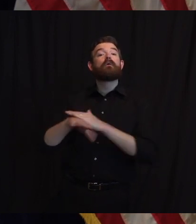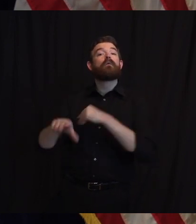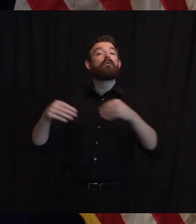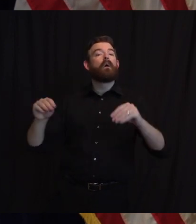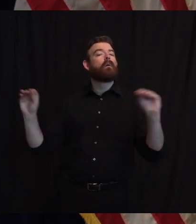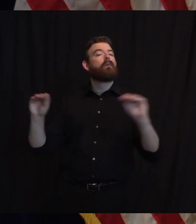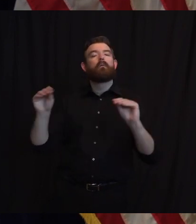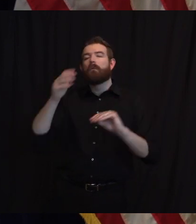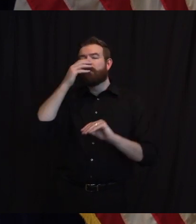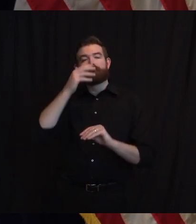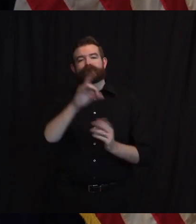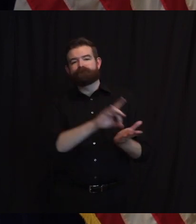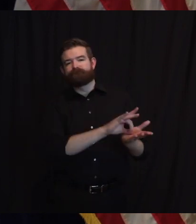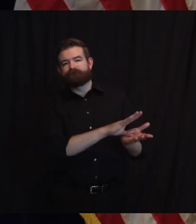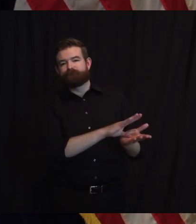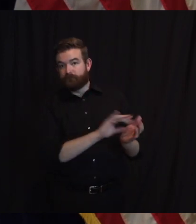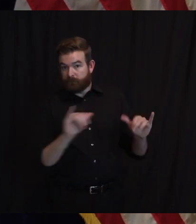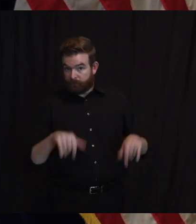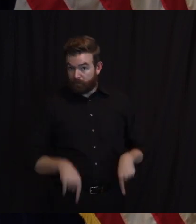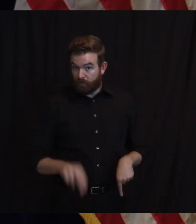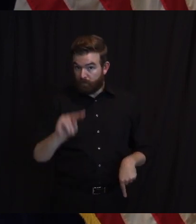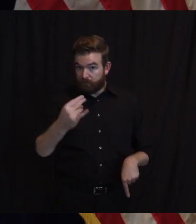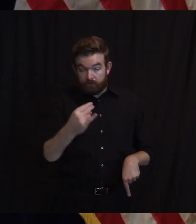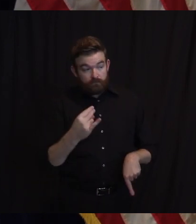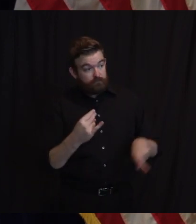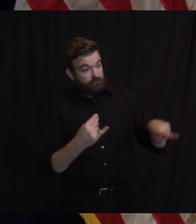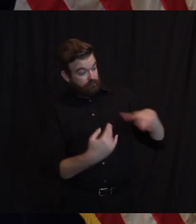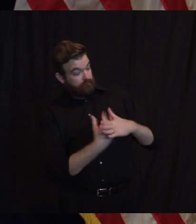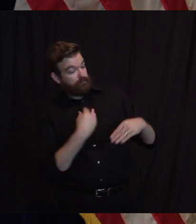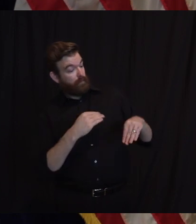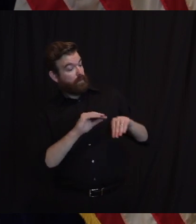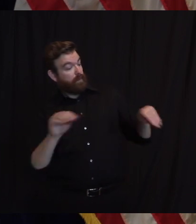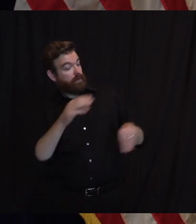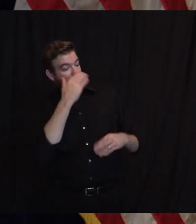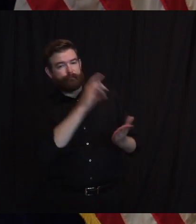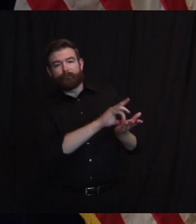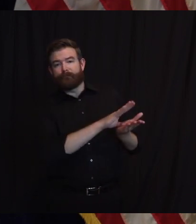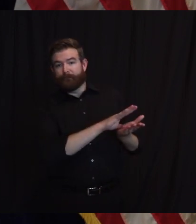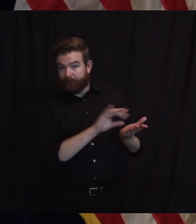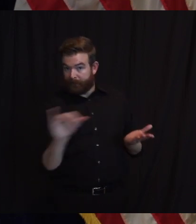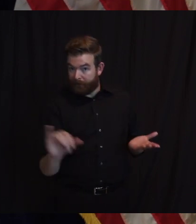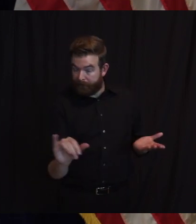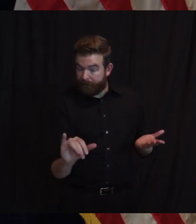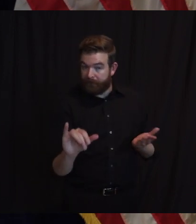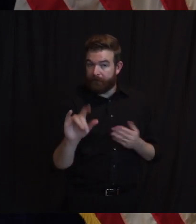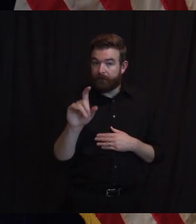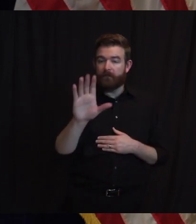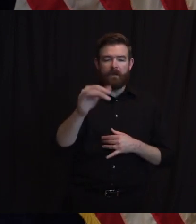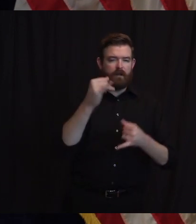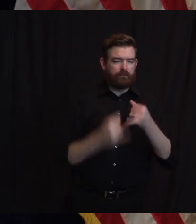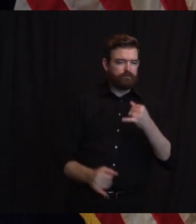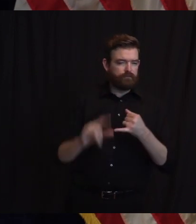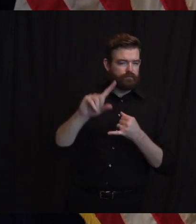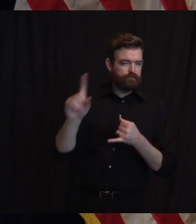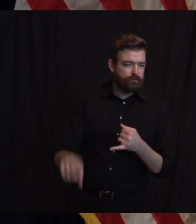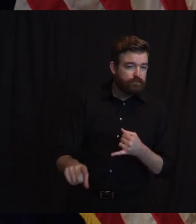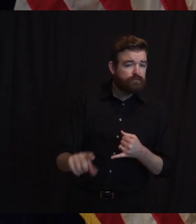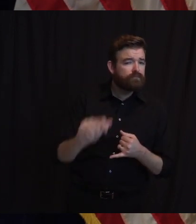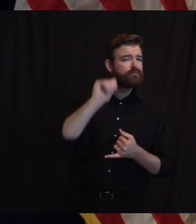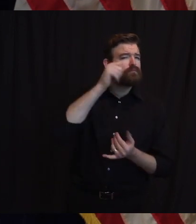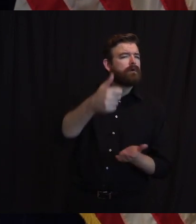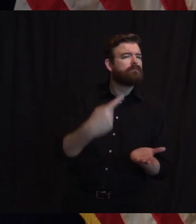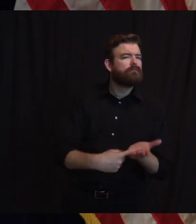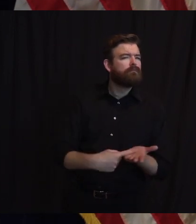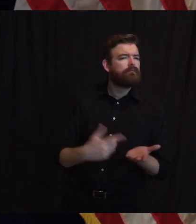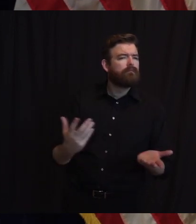being conducted and counted in the state totals? One more, please. Last one. And what guidance can we expect tomorrow? What is the order of priority here? Daycare, camps,